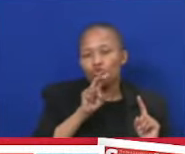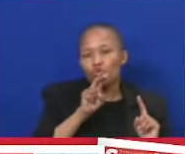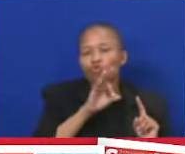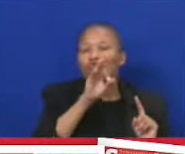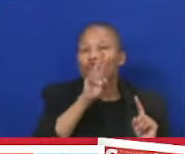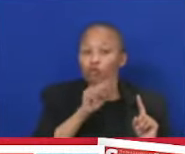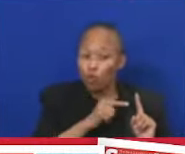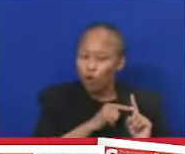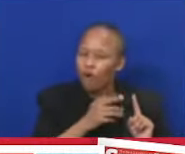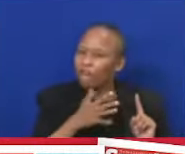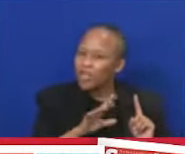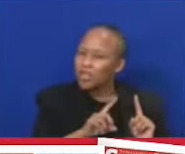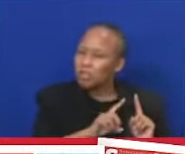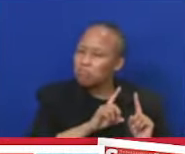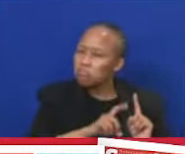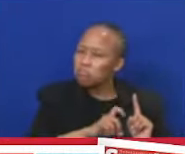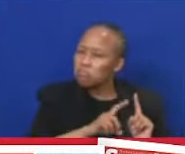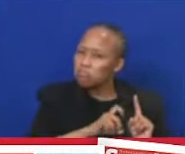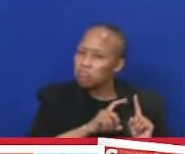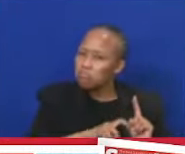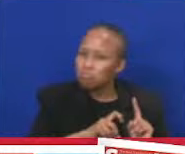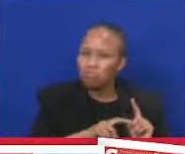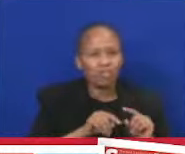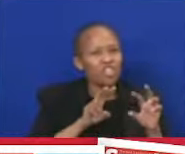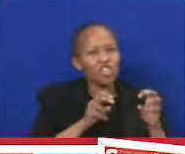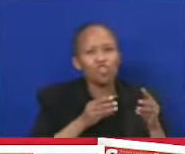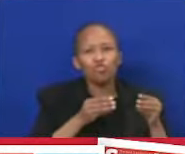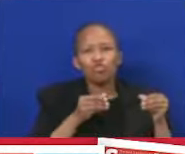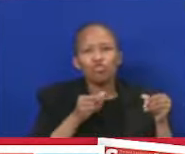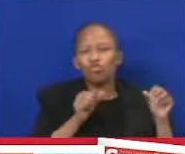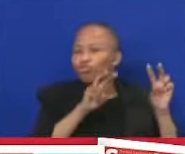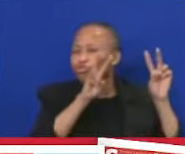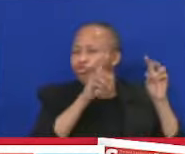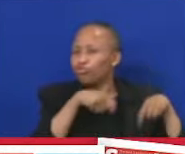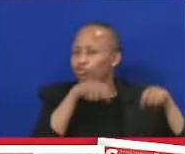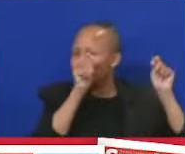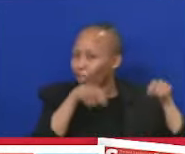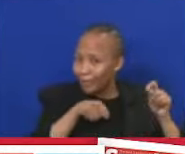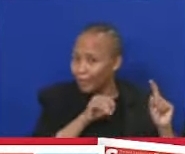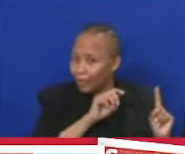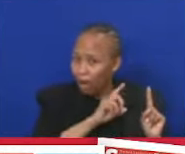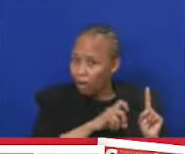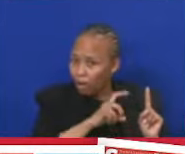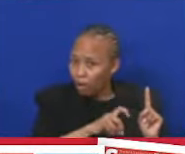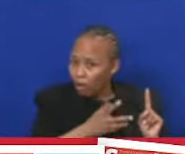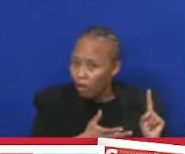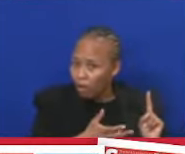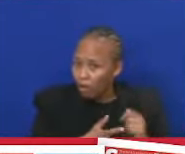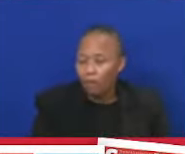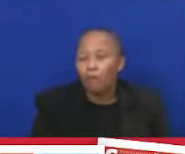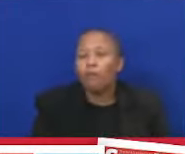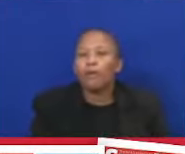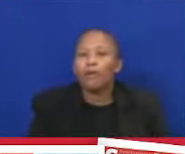if any? Thank you, Commissioners. I had